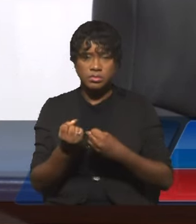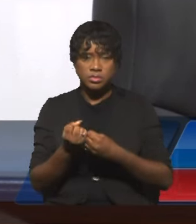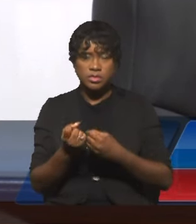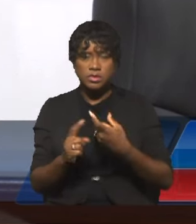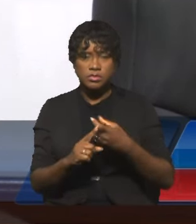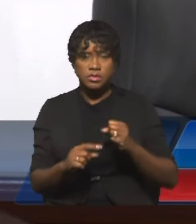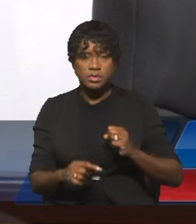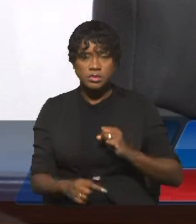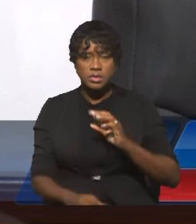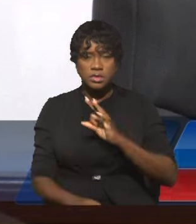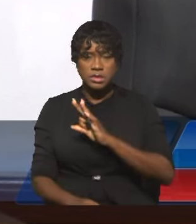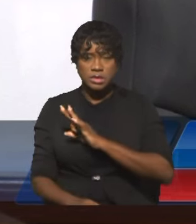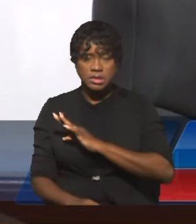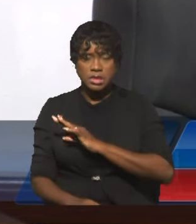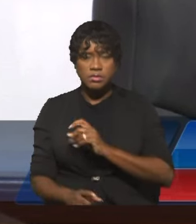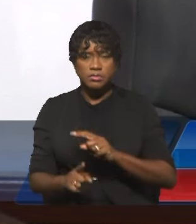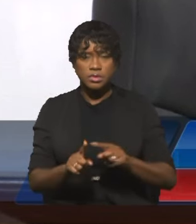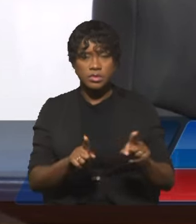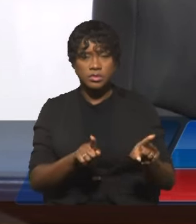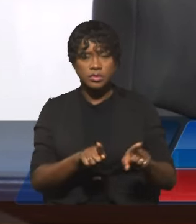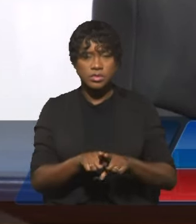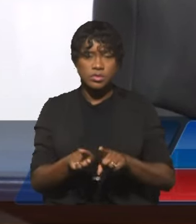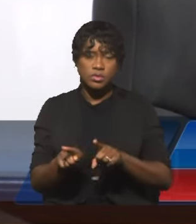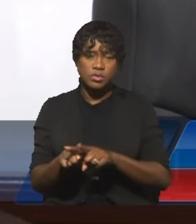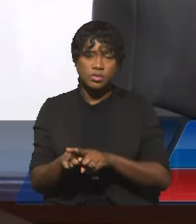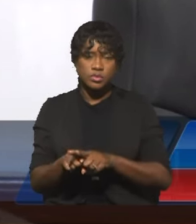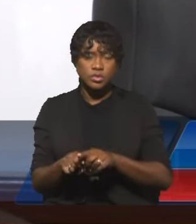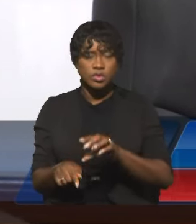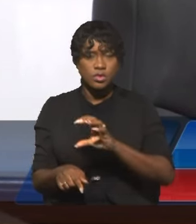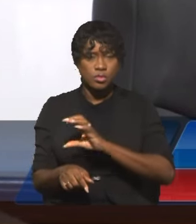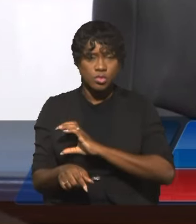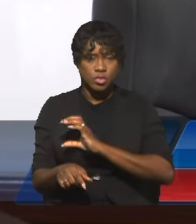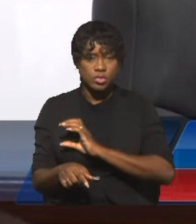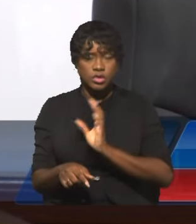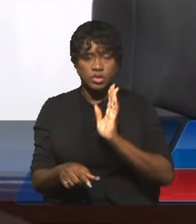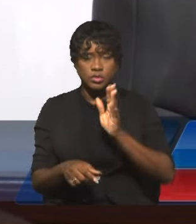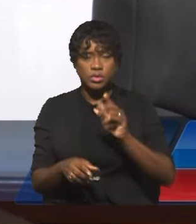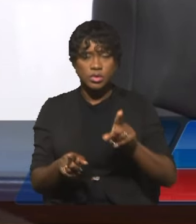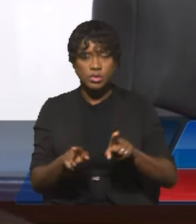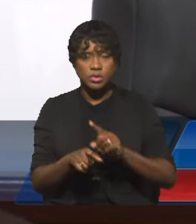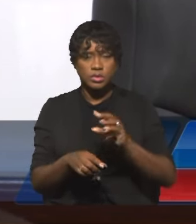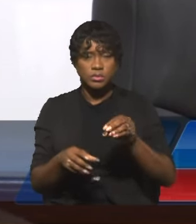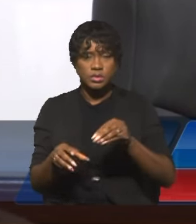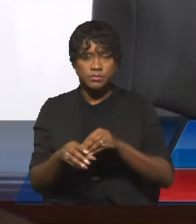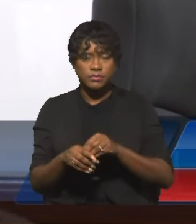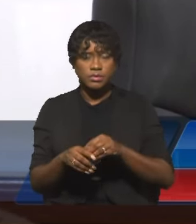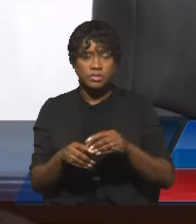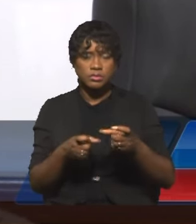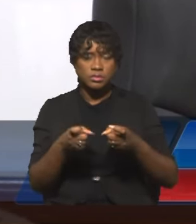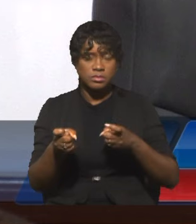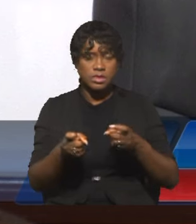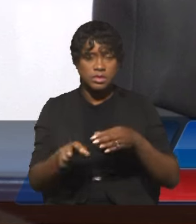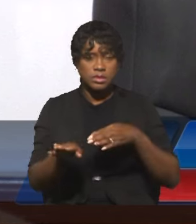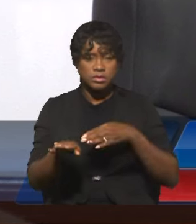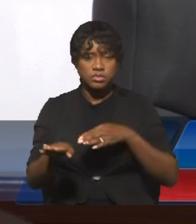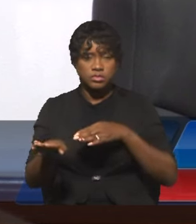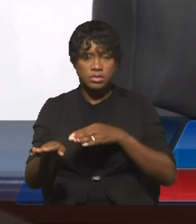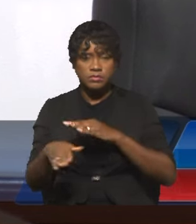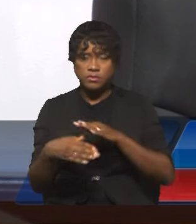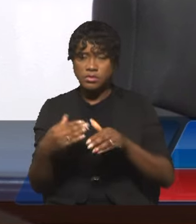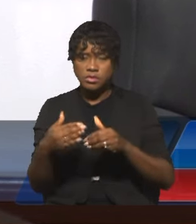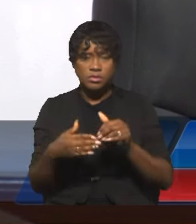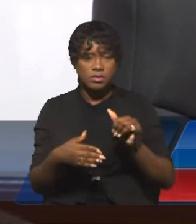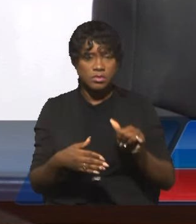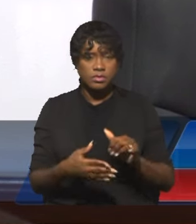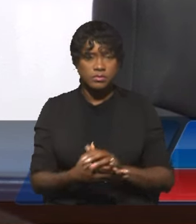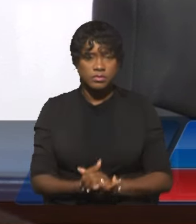from the engineering department, but also by the city police who have been involved with us ensuring that the traffic management for the company goes well and that